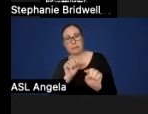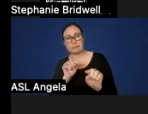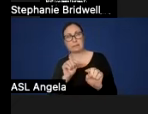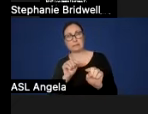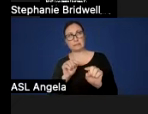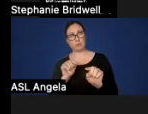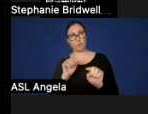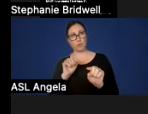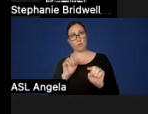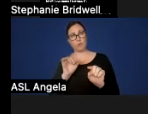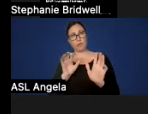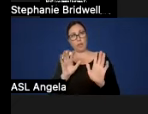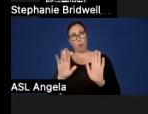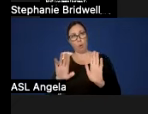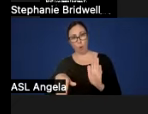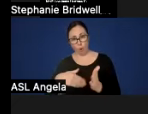all